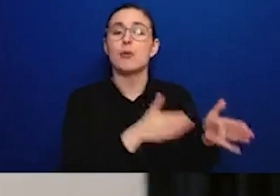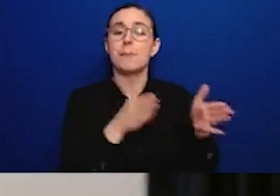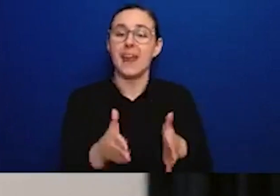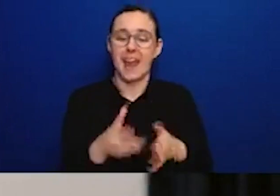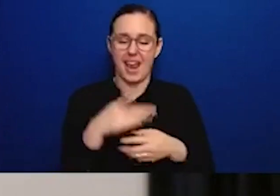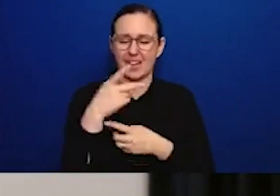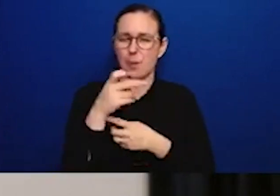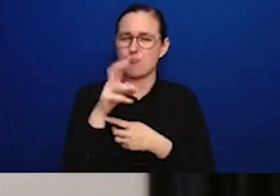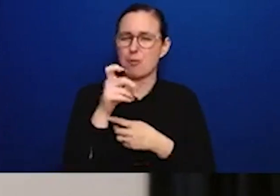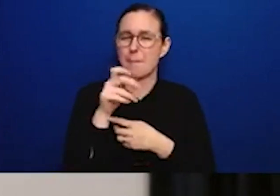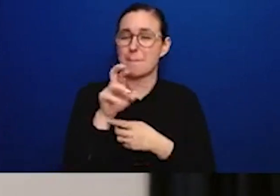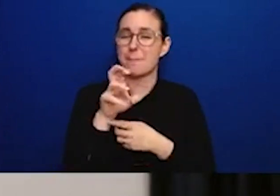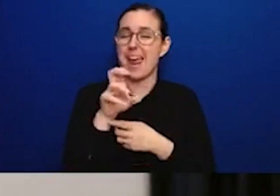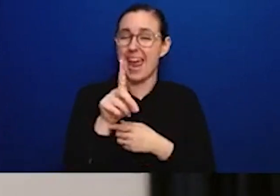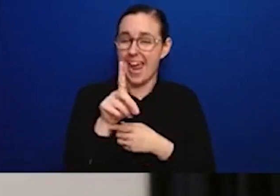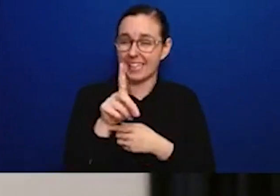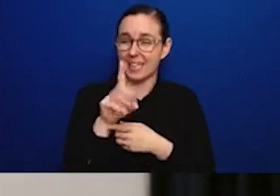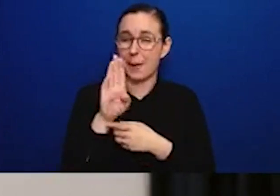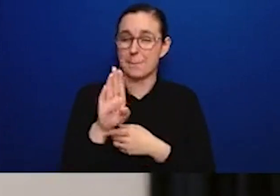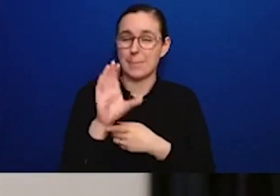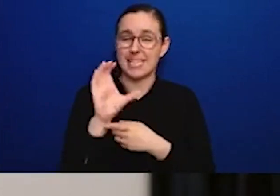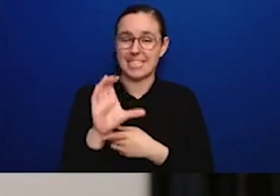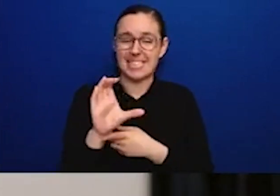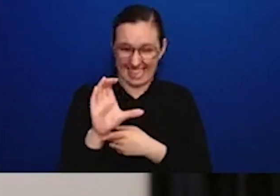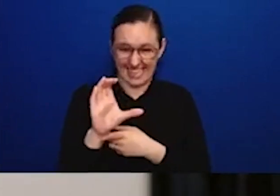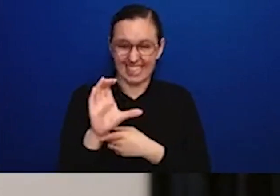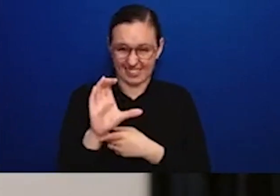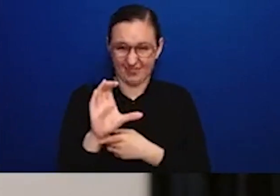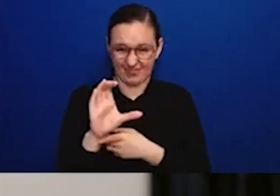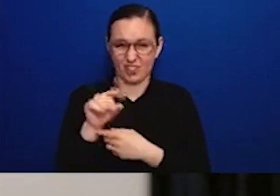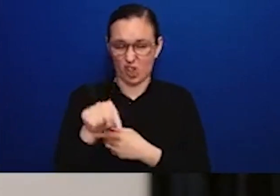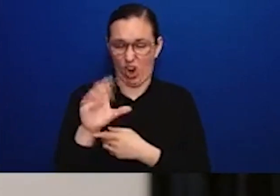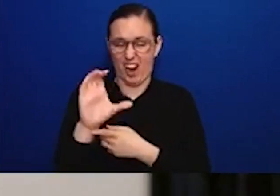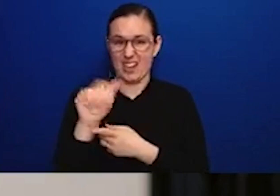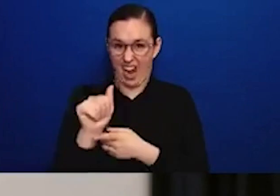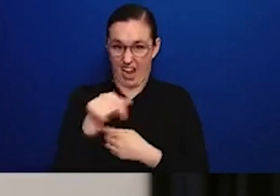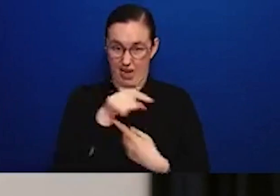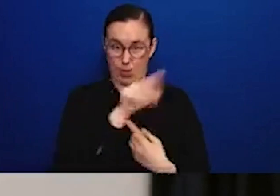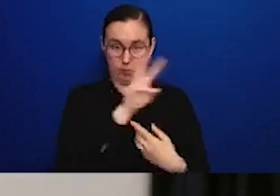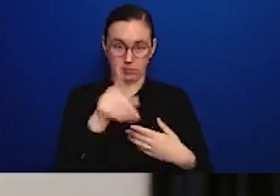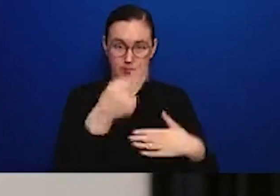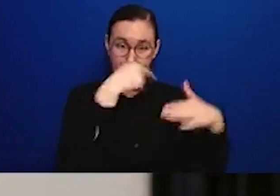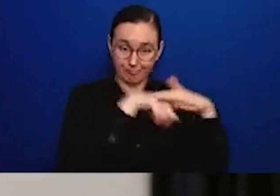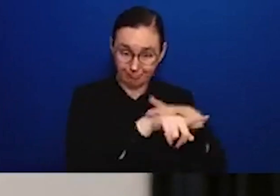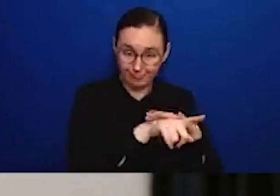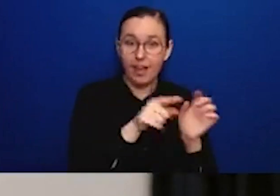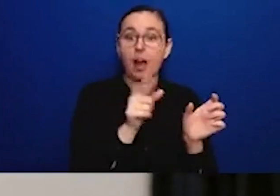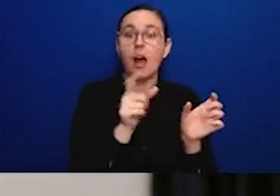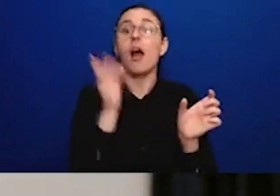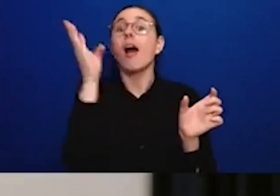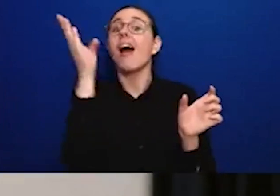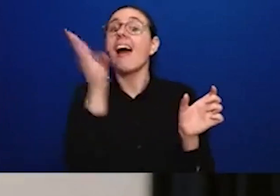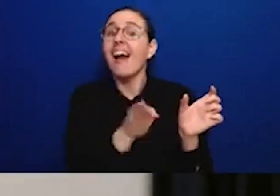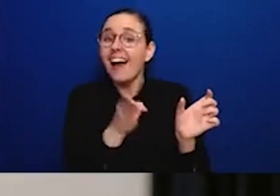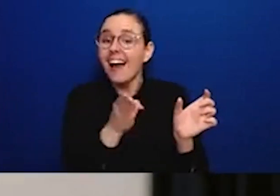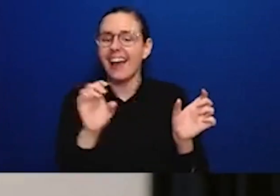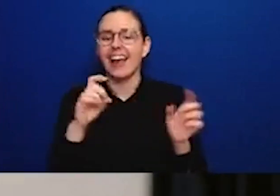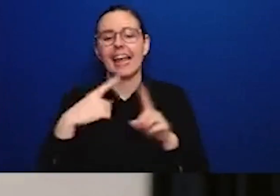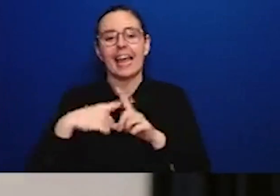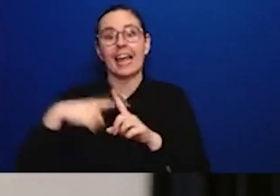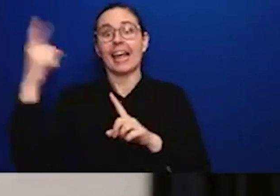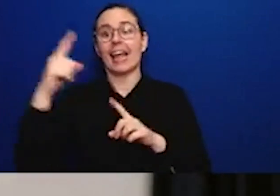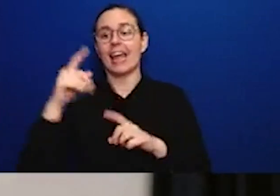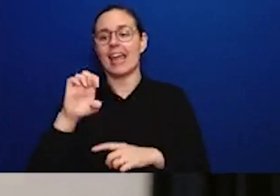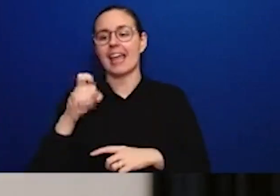website. I also want to take this opportunity to encourage everyone to take steps to prepare for spring floods to protect your families and